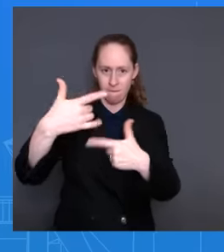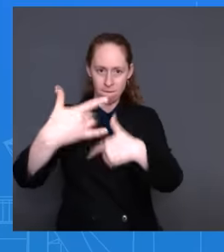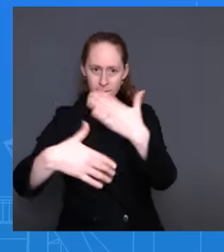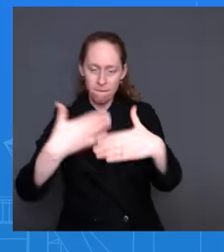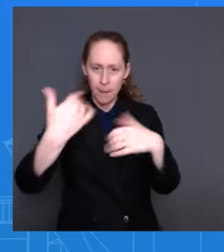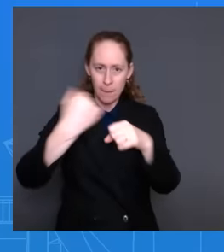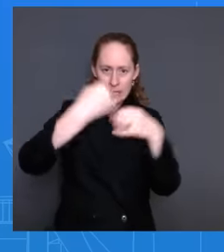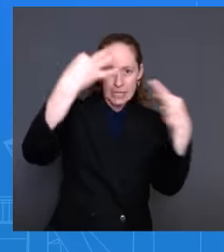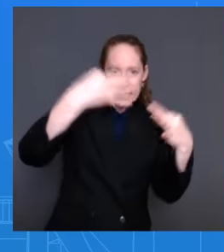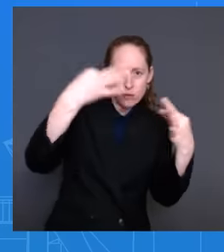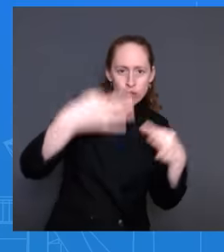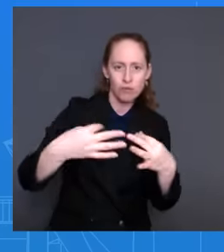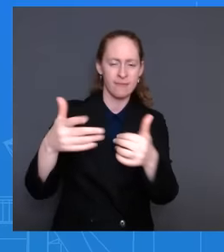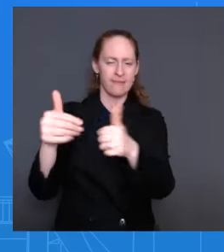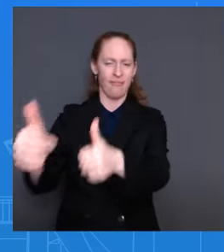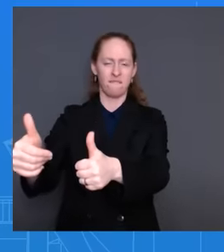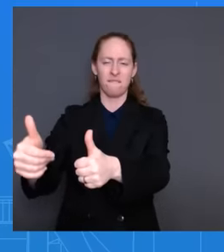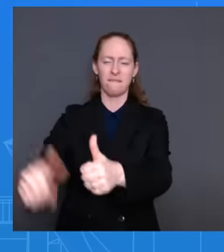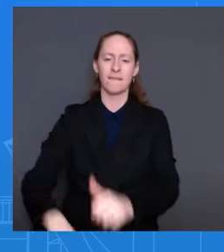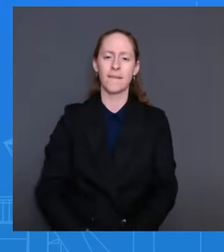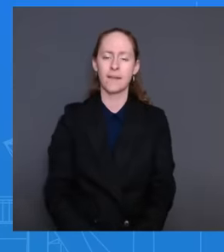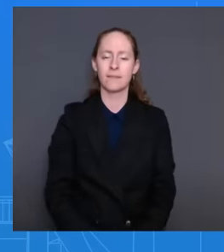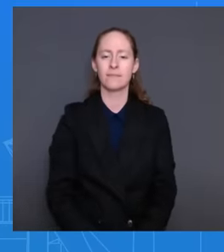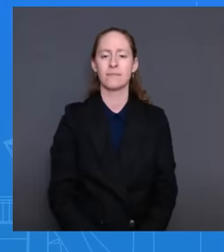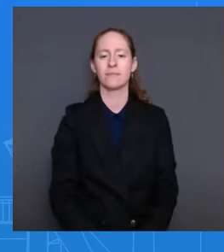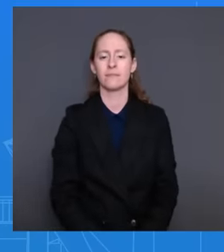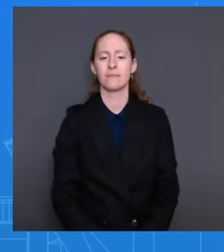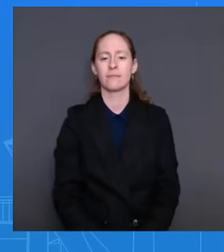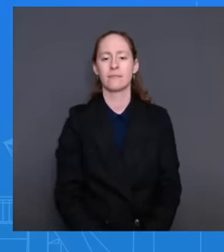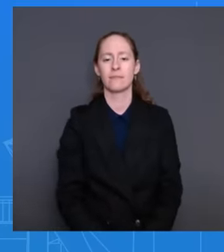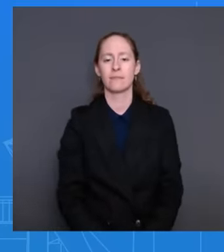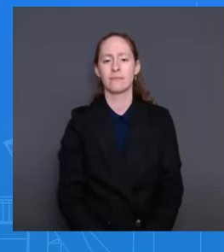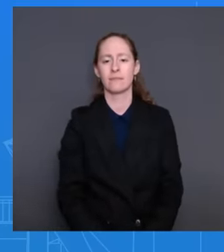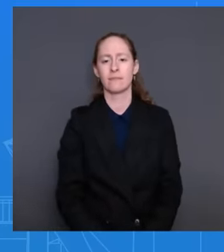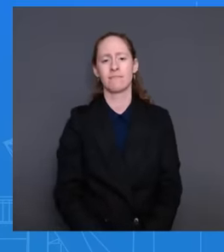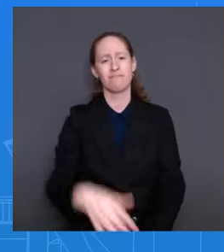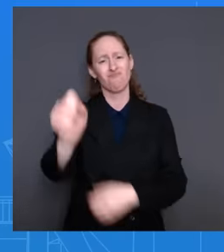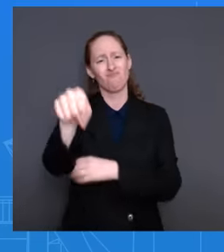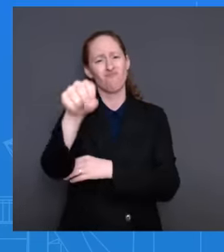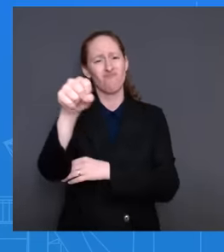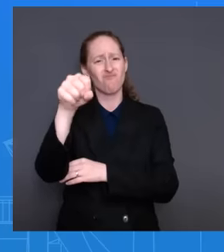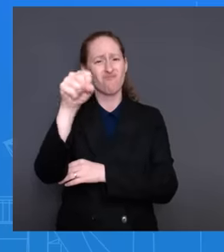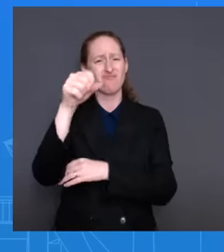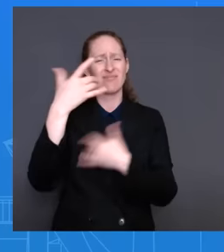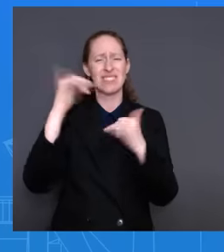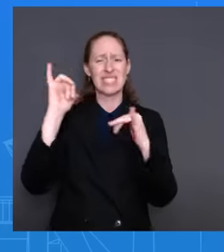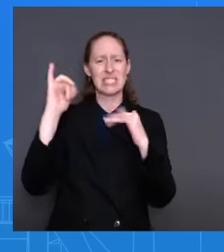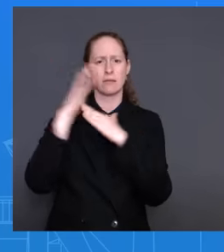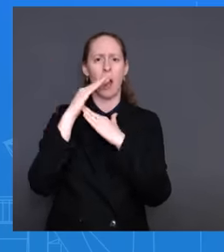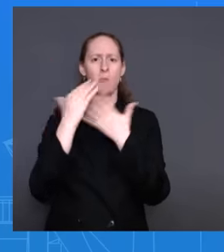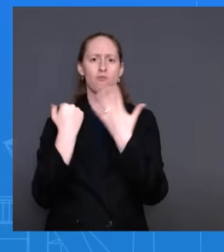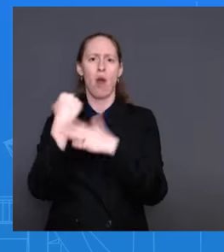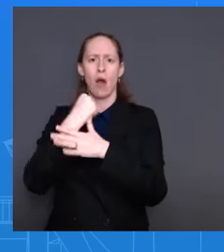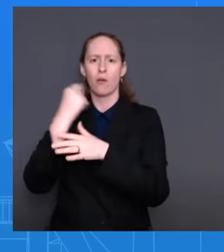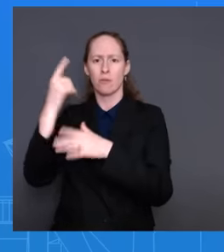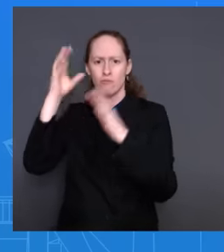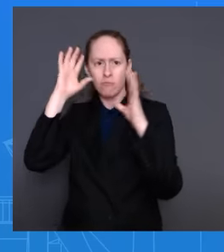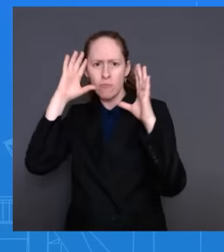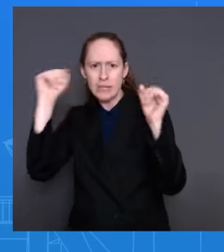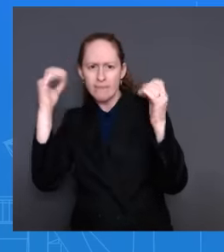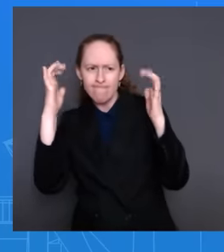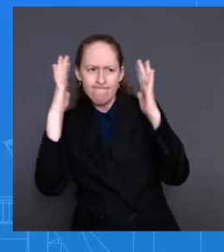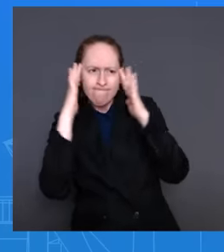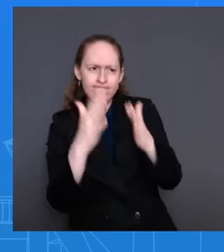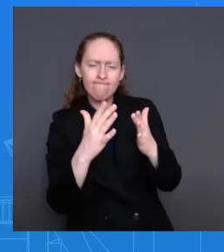economic priority. And he agrees with the assessment that the team at the Federal Reserve is making